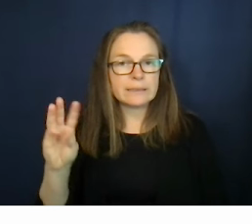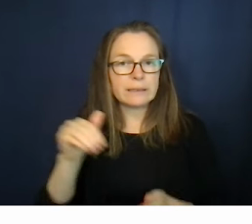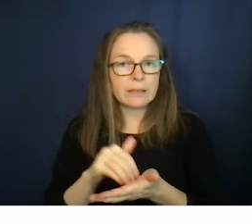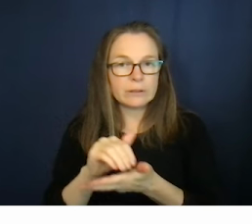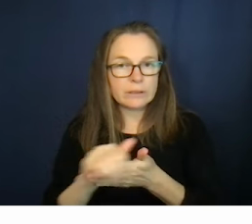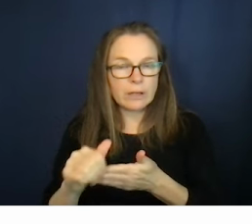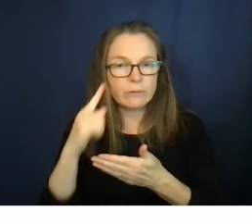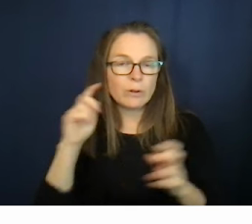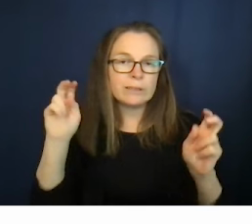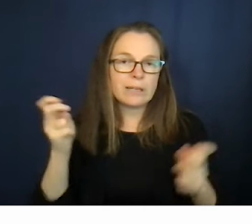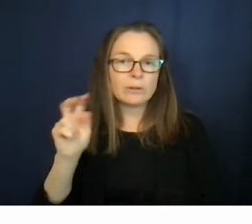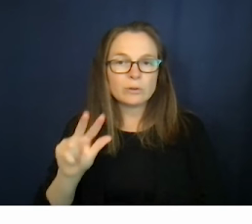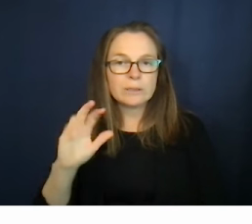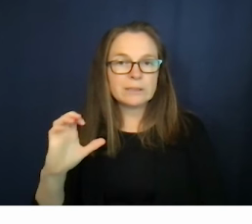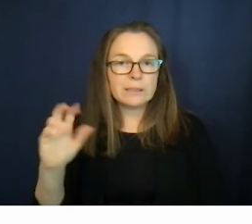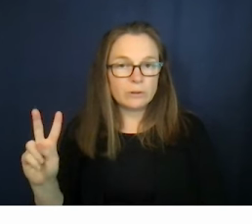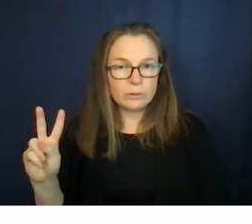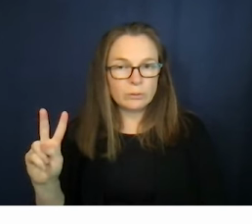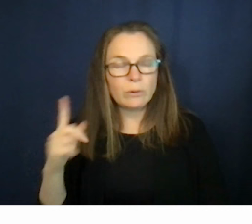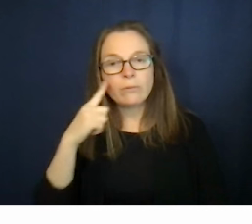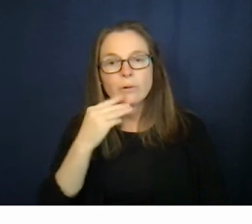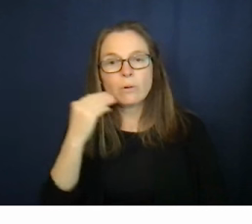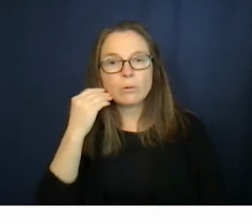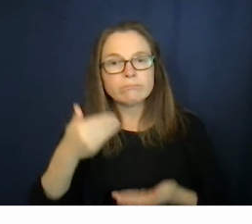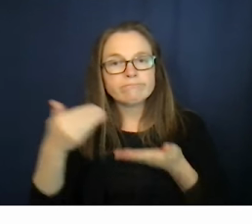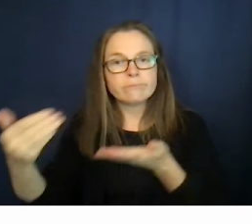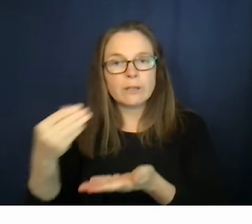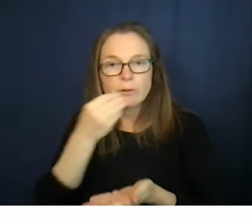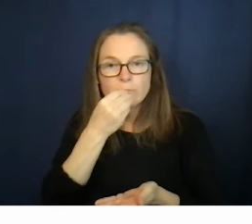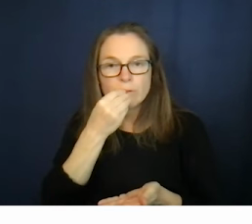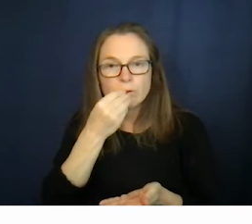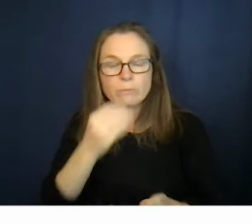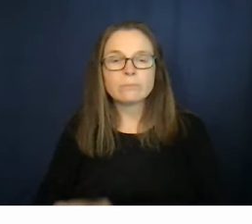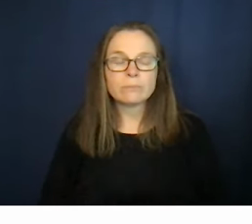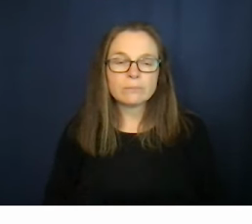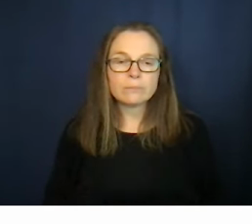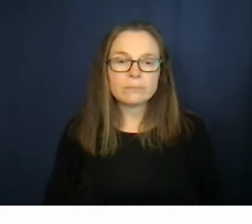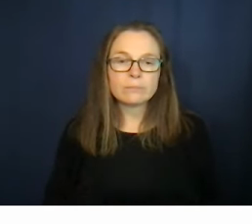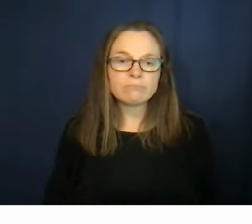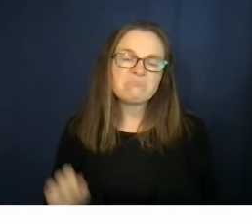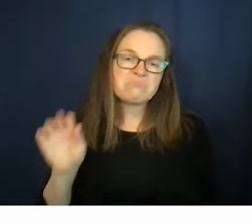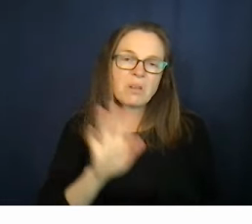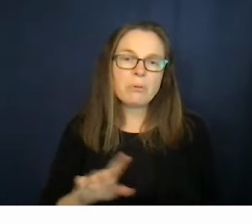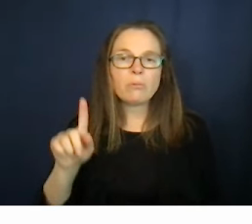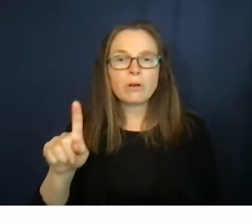$596,000 in Title III-C2 for home delivered meals. There is